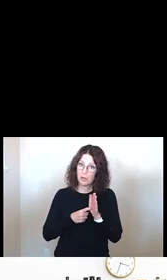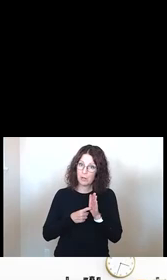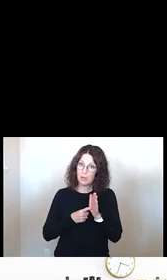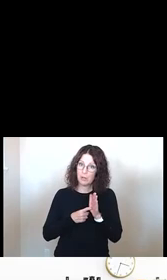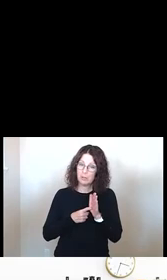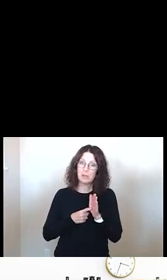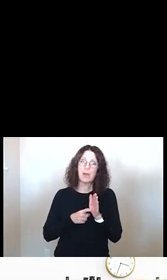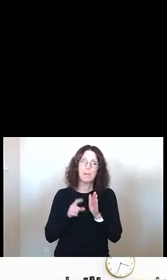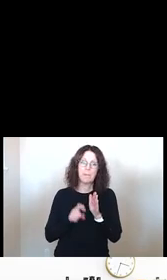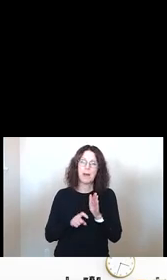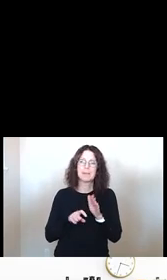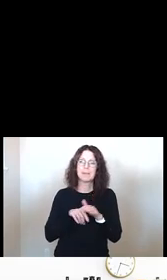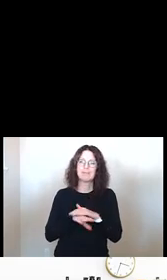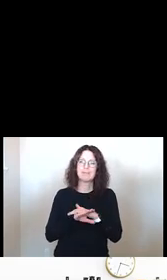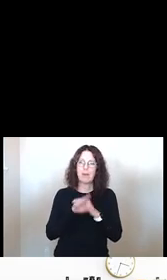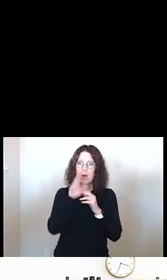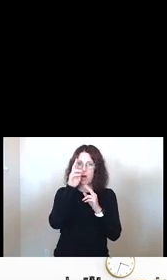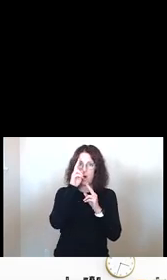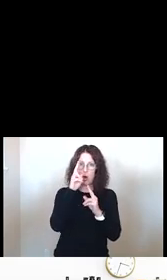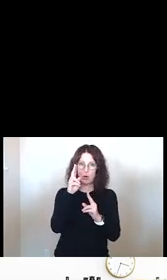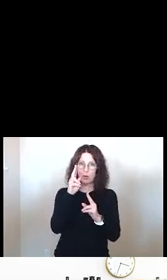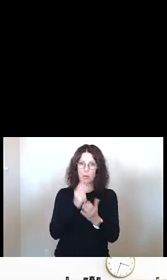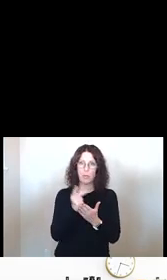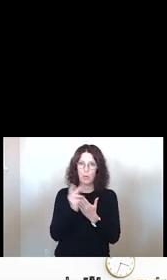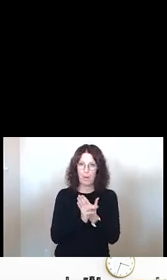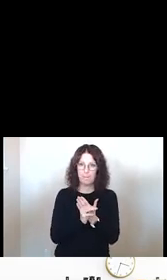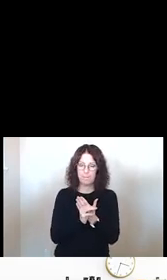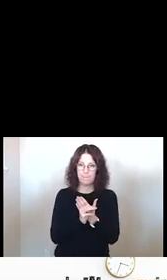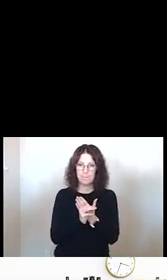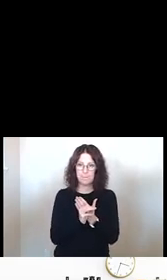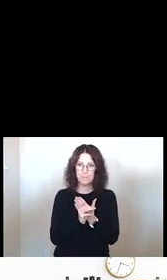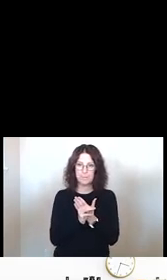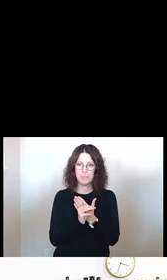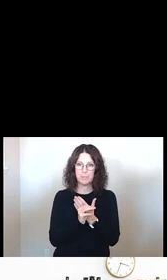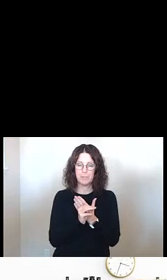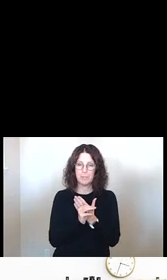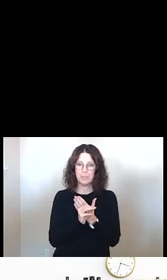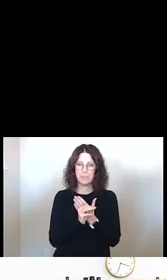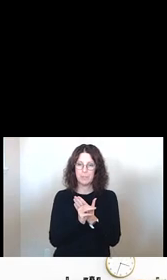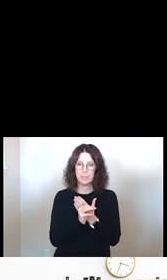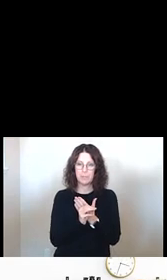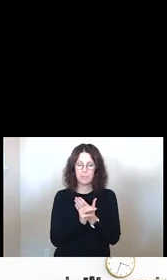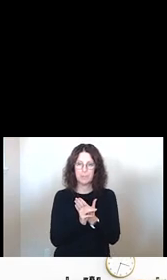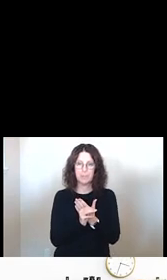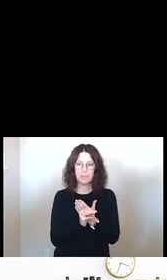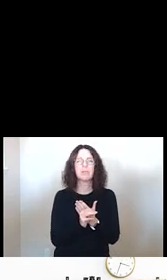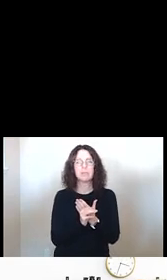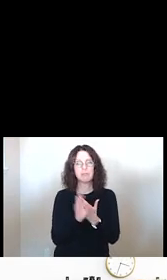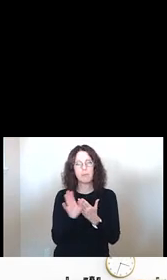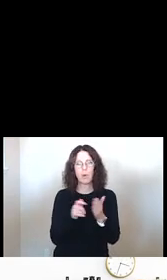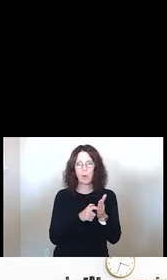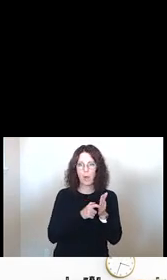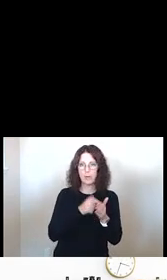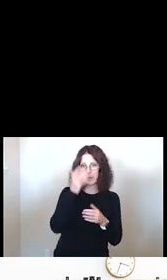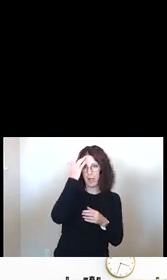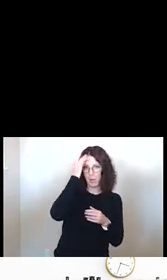do the honors program. The honors program requires, as it does in anthropology and the